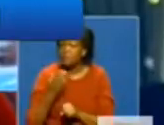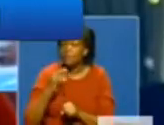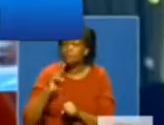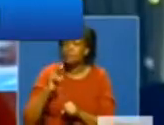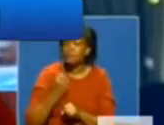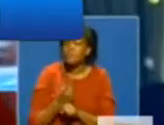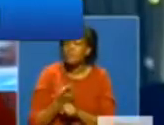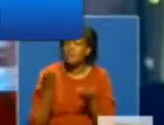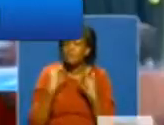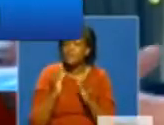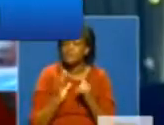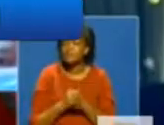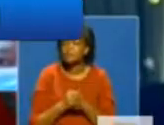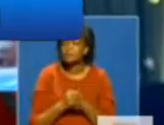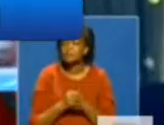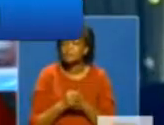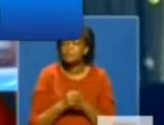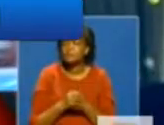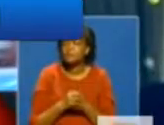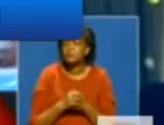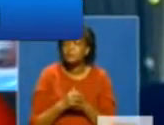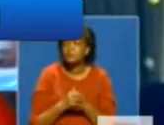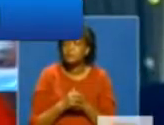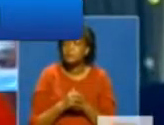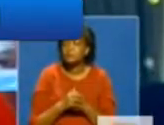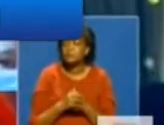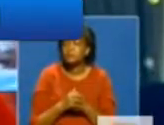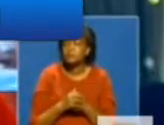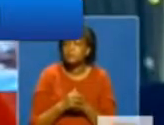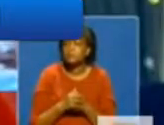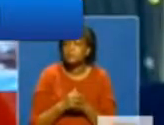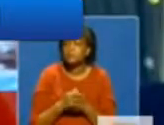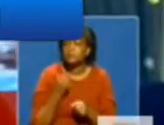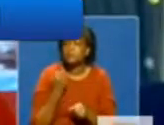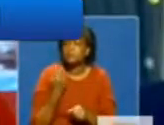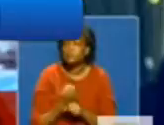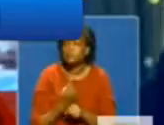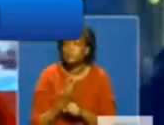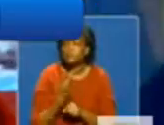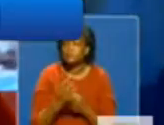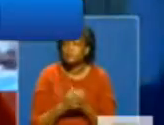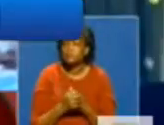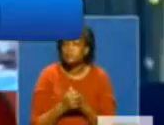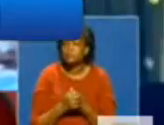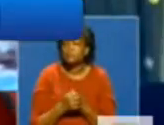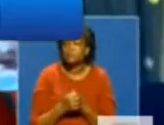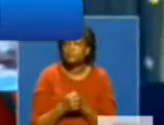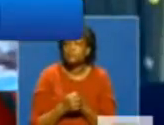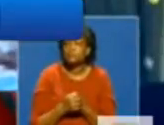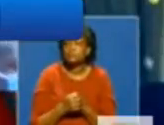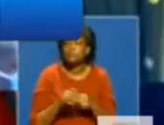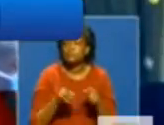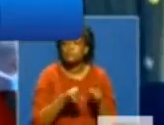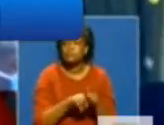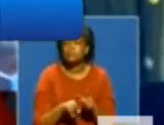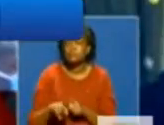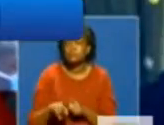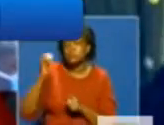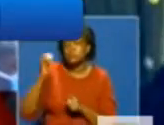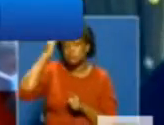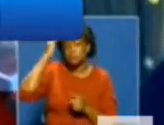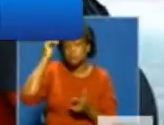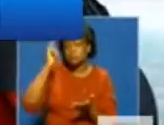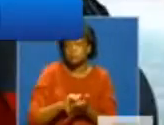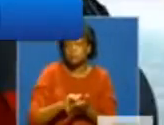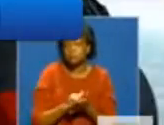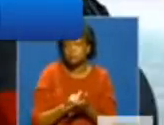lord. I think it's the questions that 2 minutes. My lord, it is also to be noted